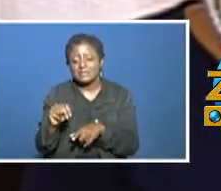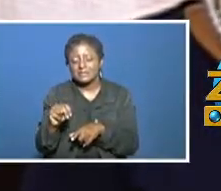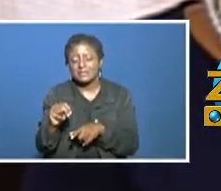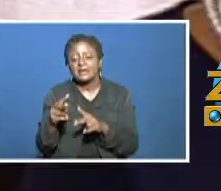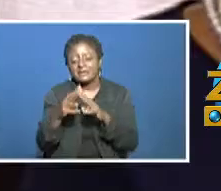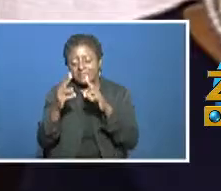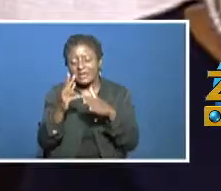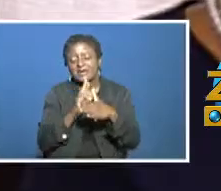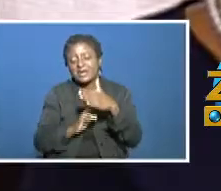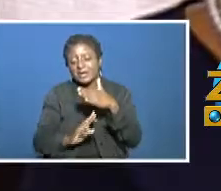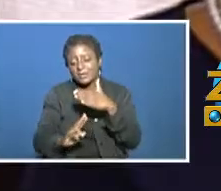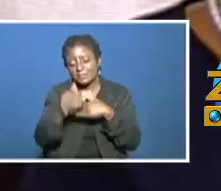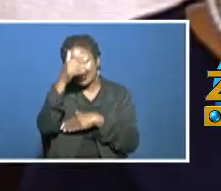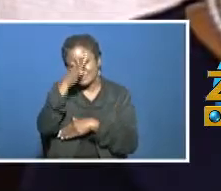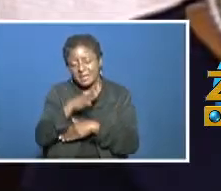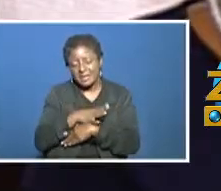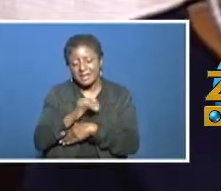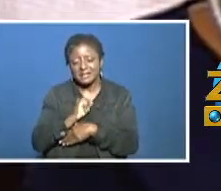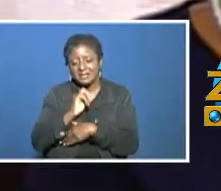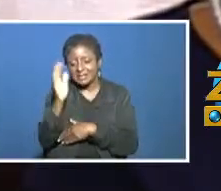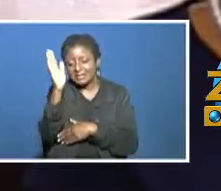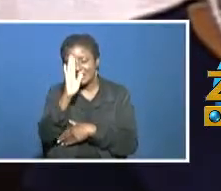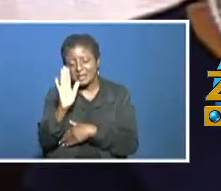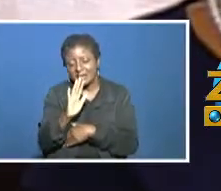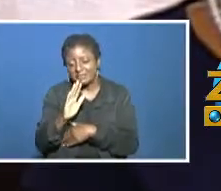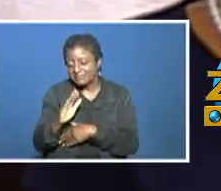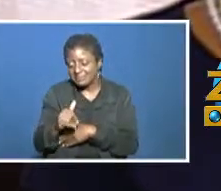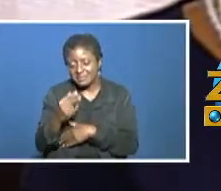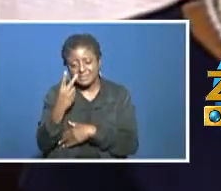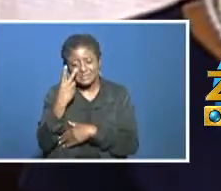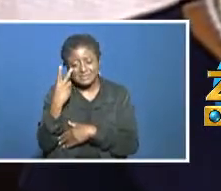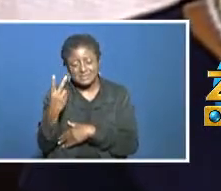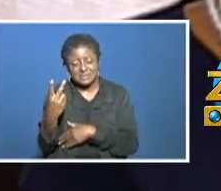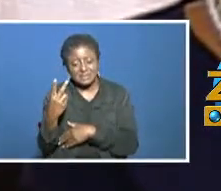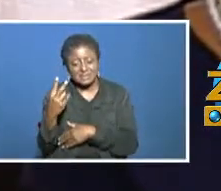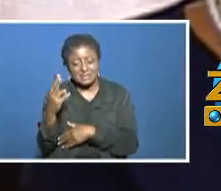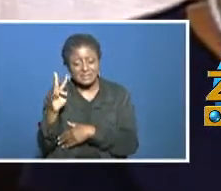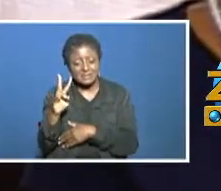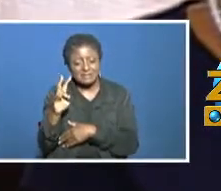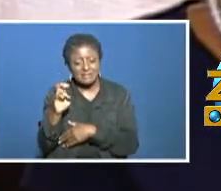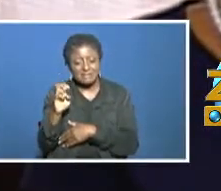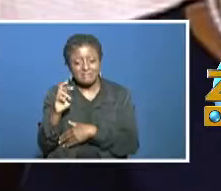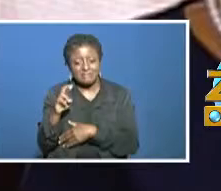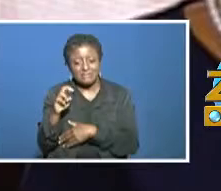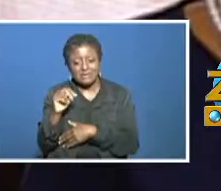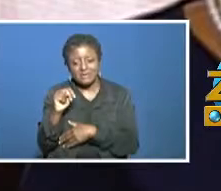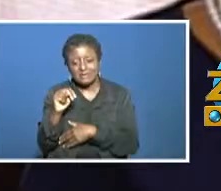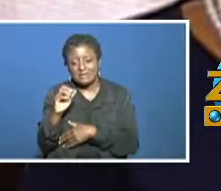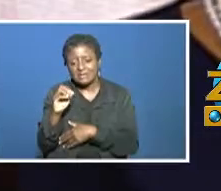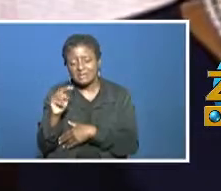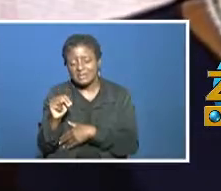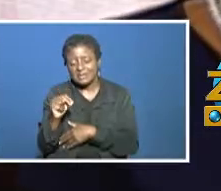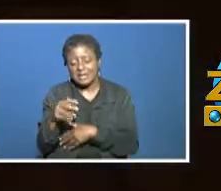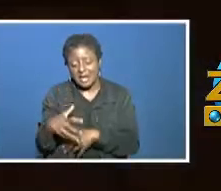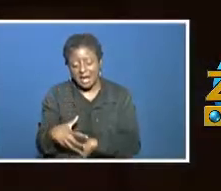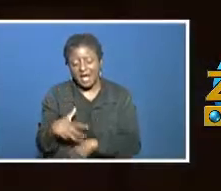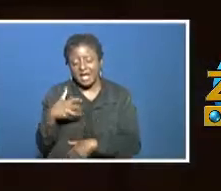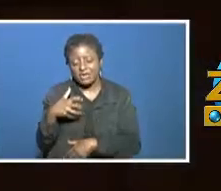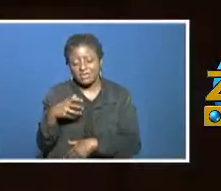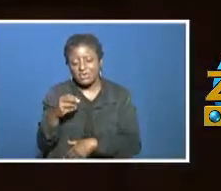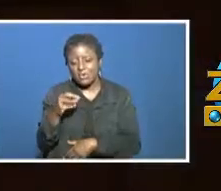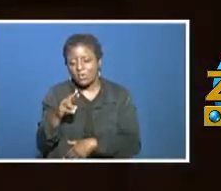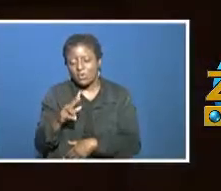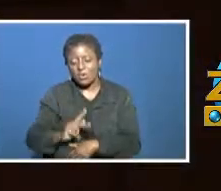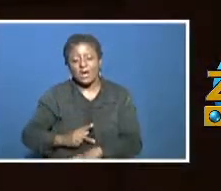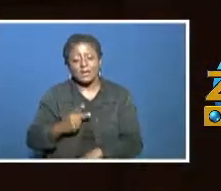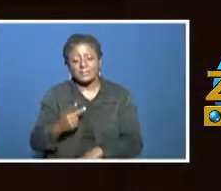yet seen Vernon angry or upset about anything. He